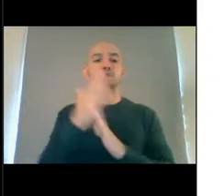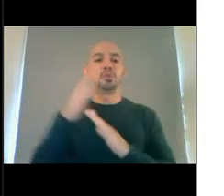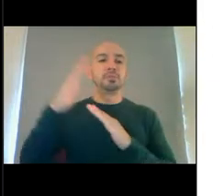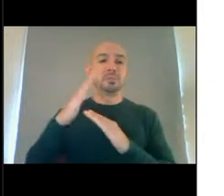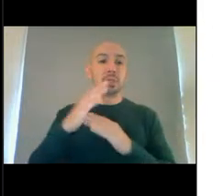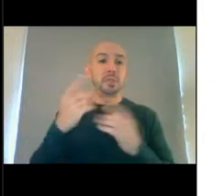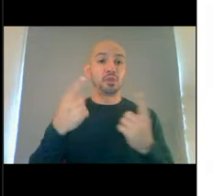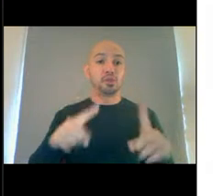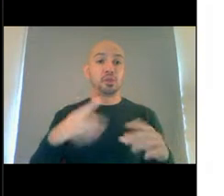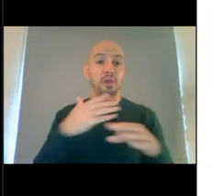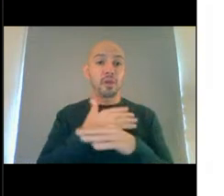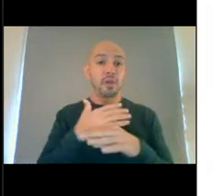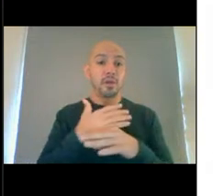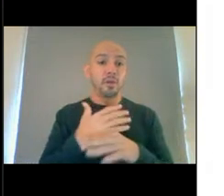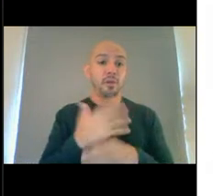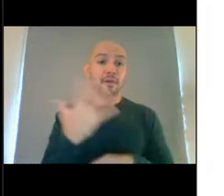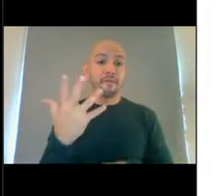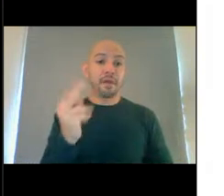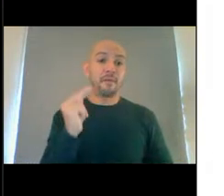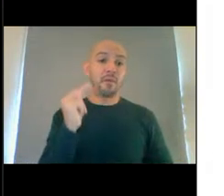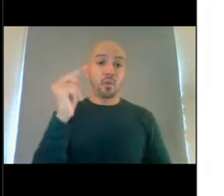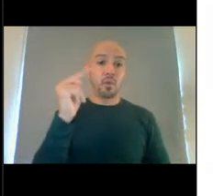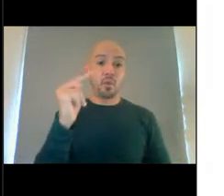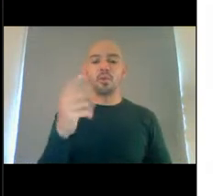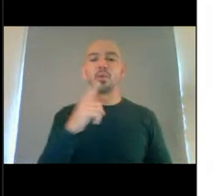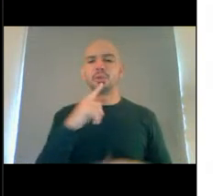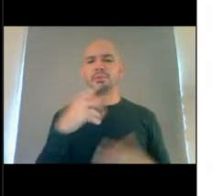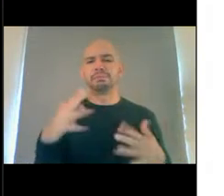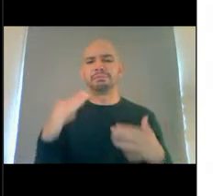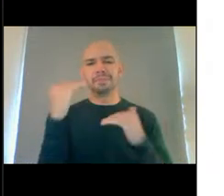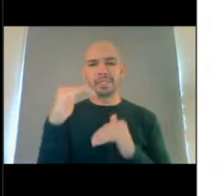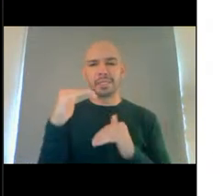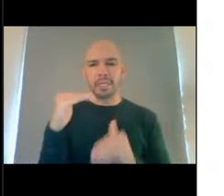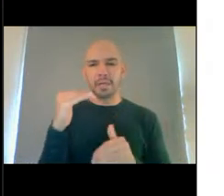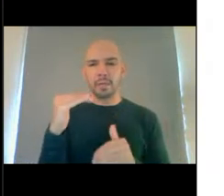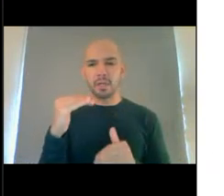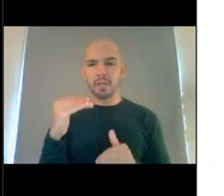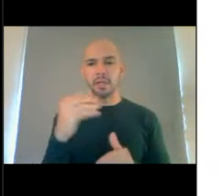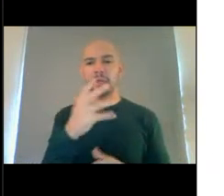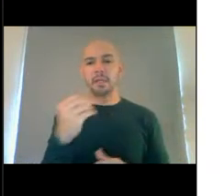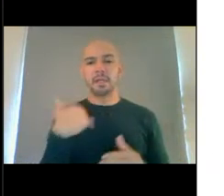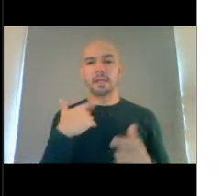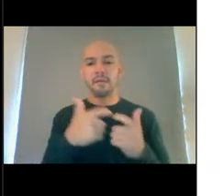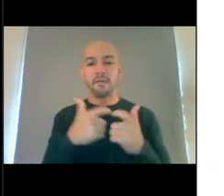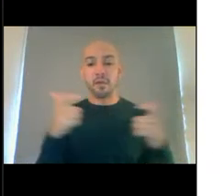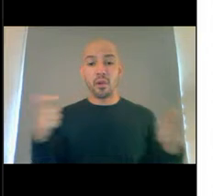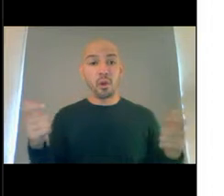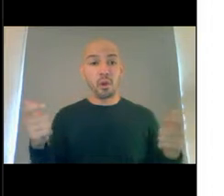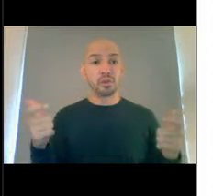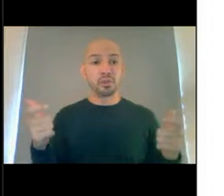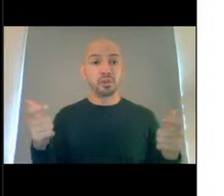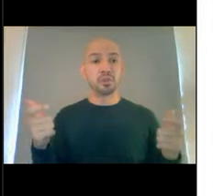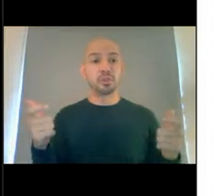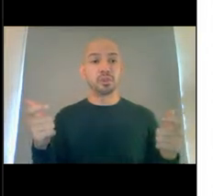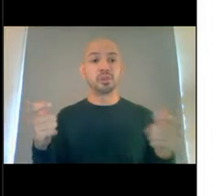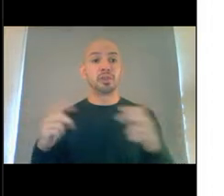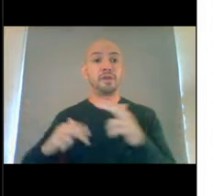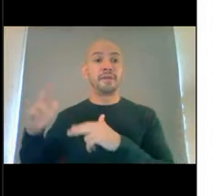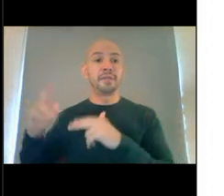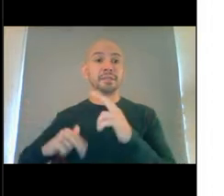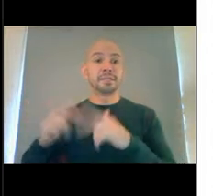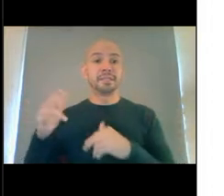uh parking is extremely limited um and and even at our large even at the largest facilities this can lead